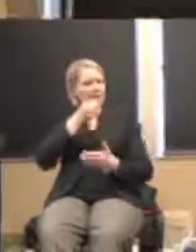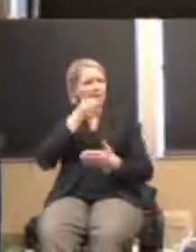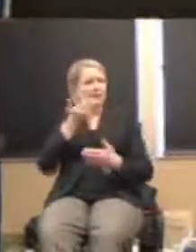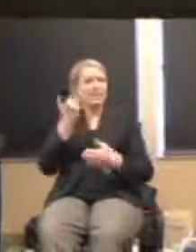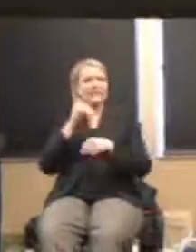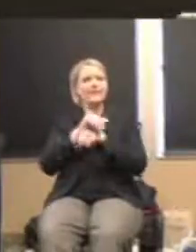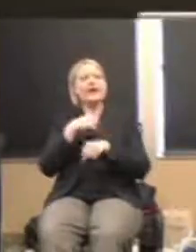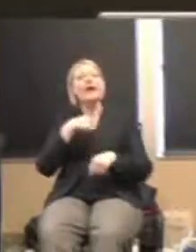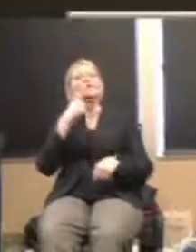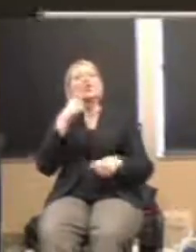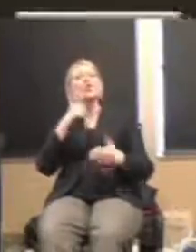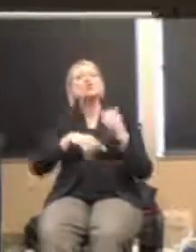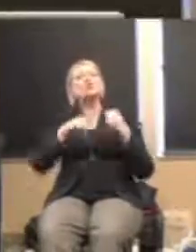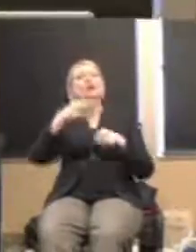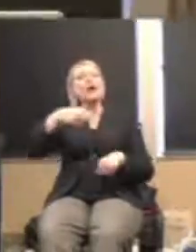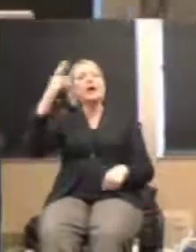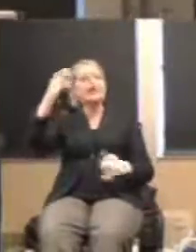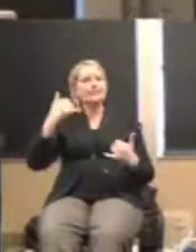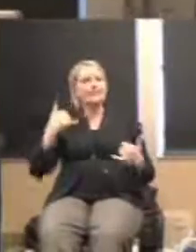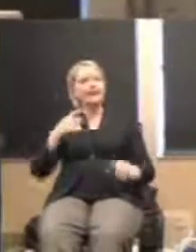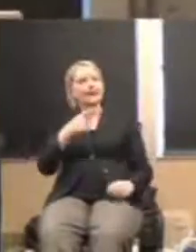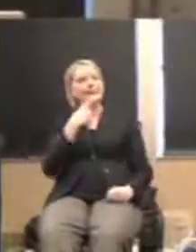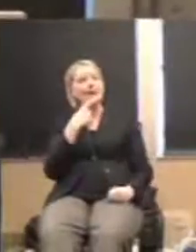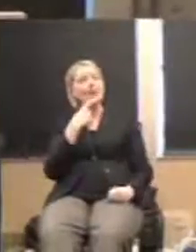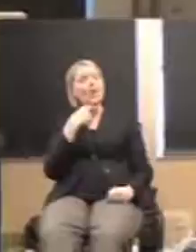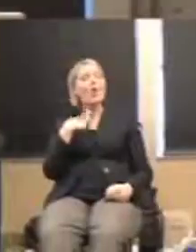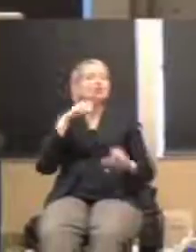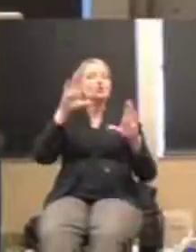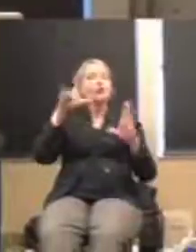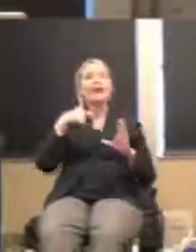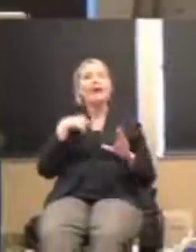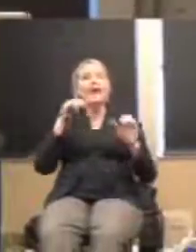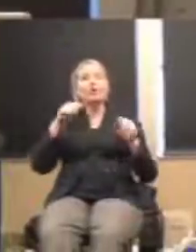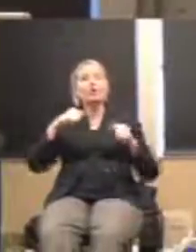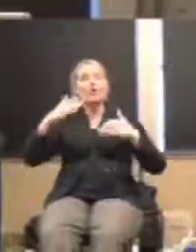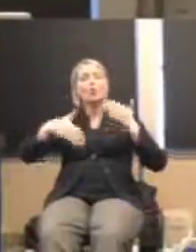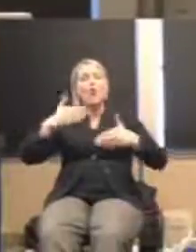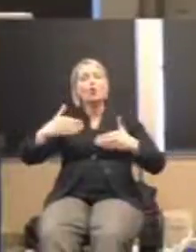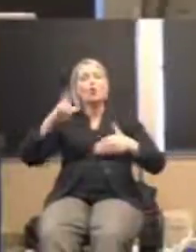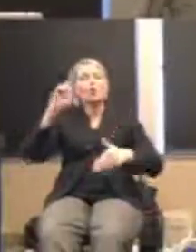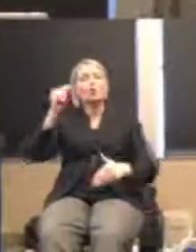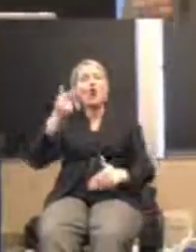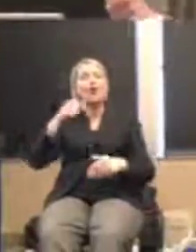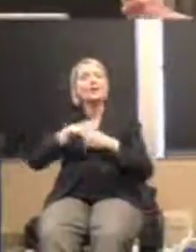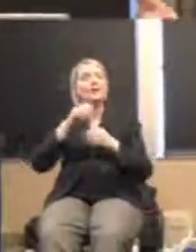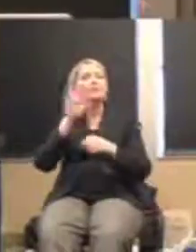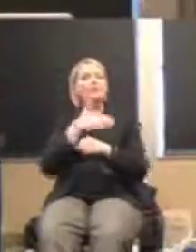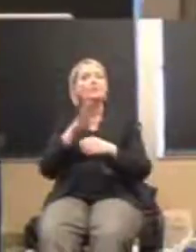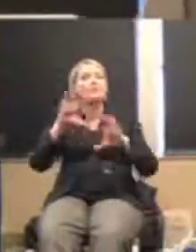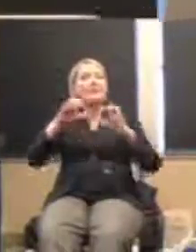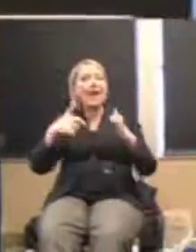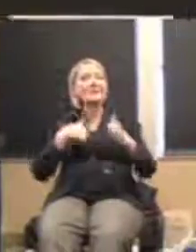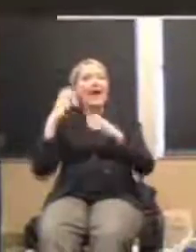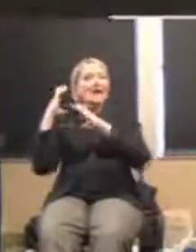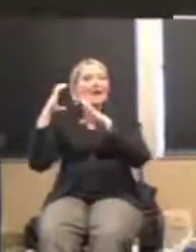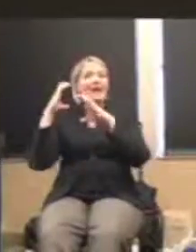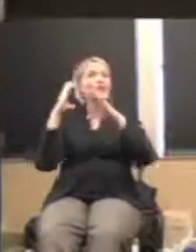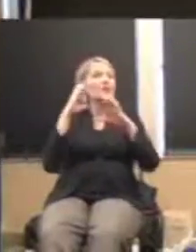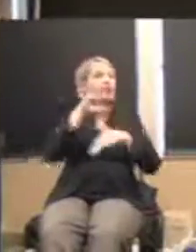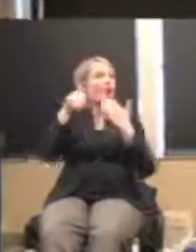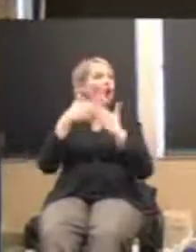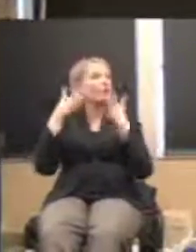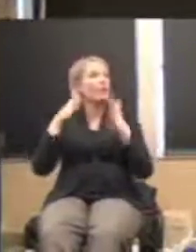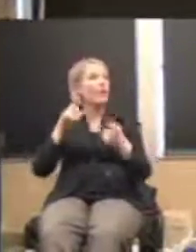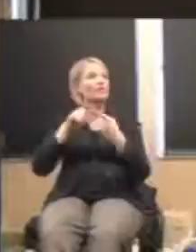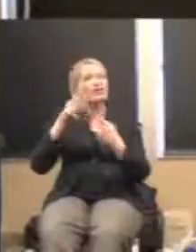We do highs, lows, mediums. And he says, oh, it was great. I got to roll up the rug in music class, and I got to carry it all the way down to Mr. So-and-so's room.